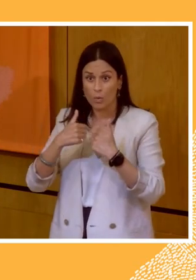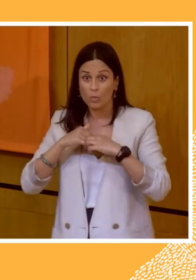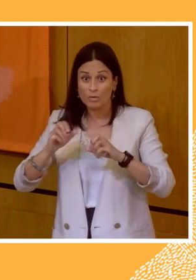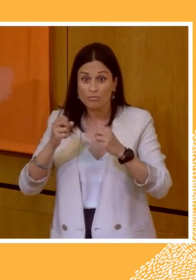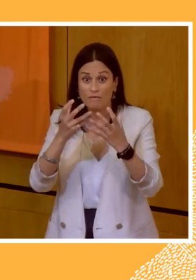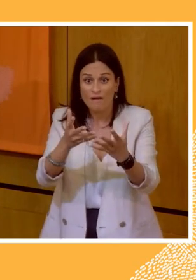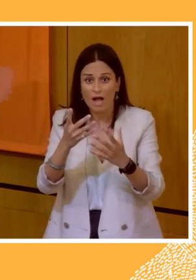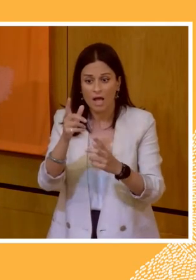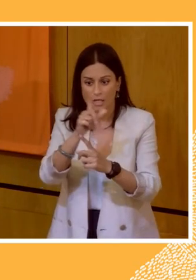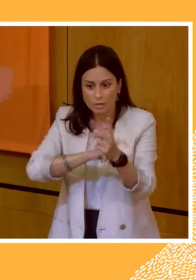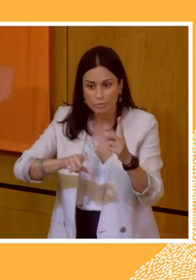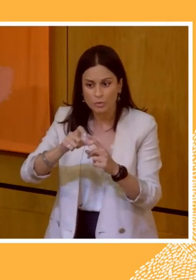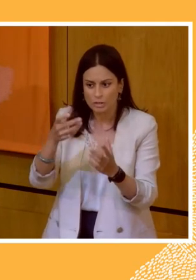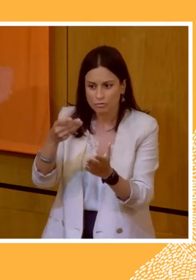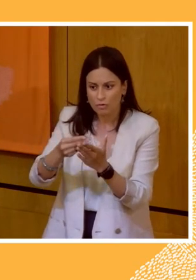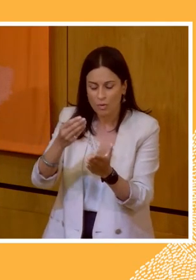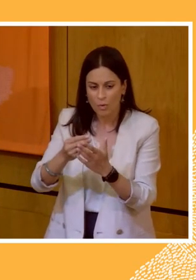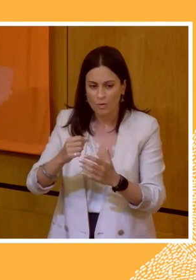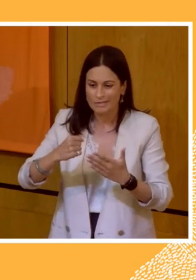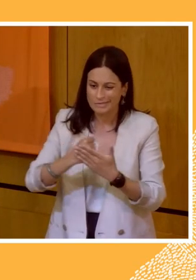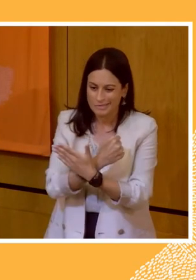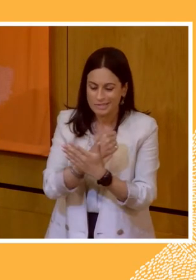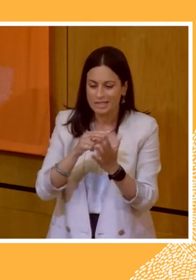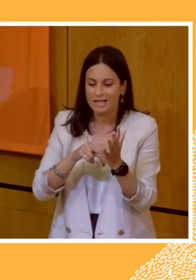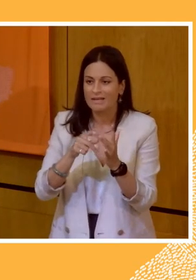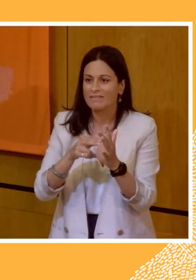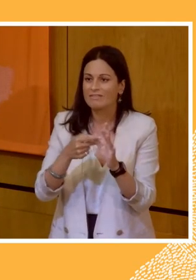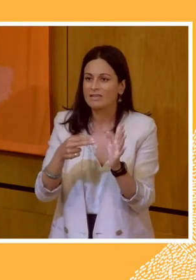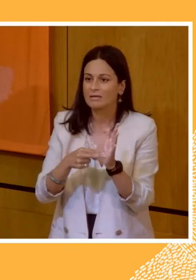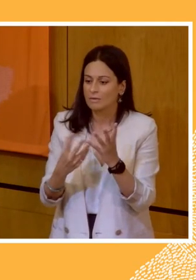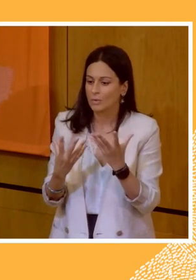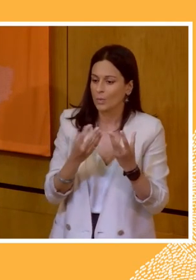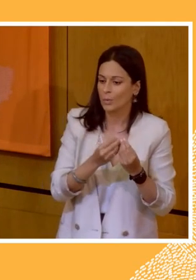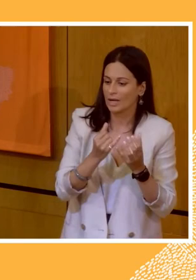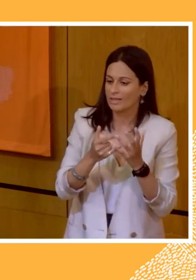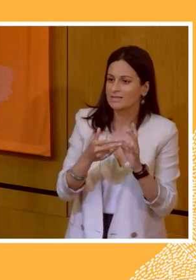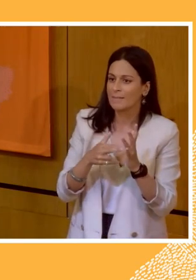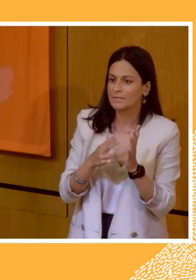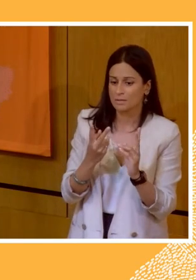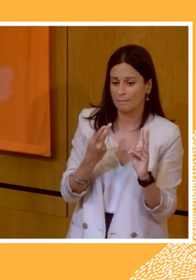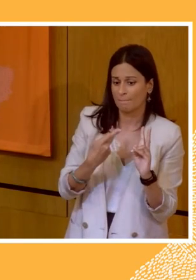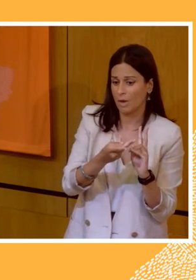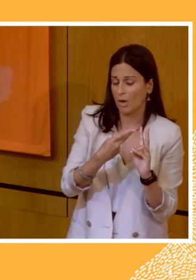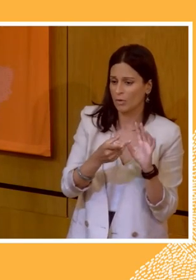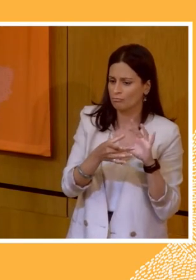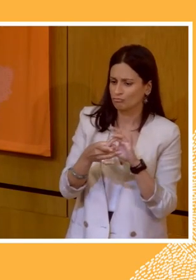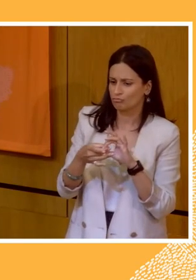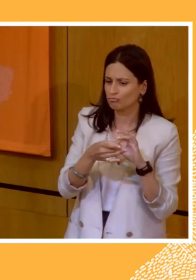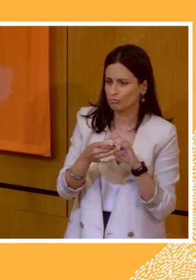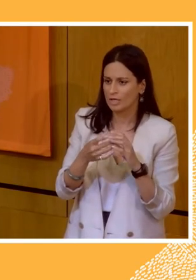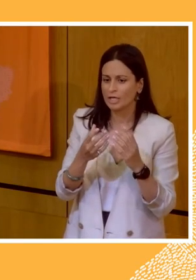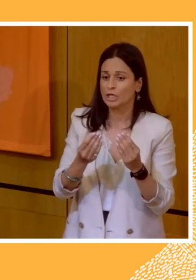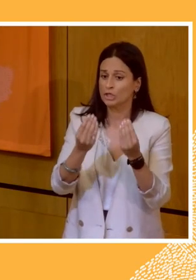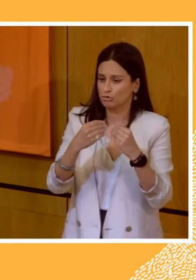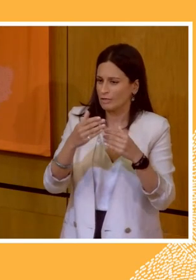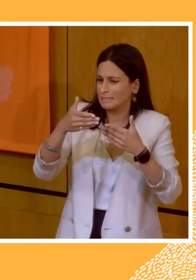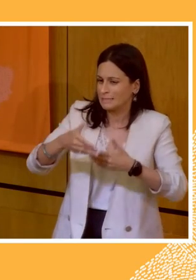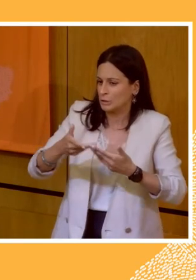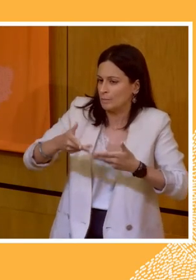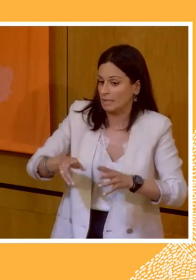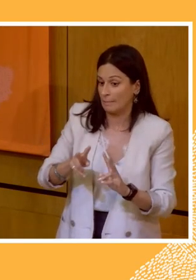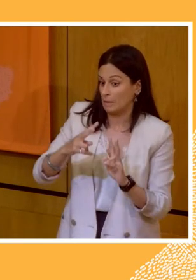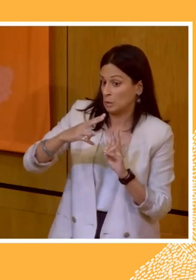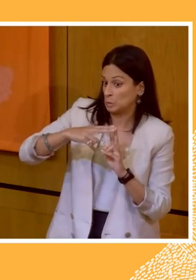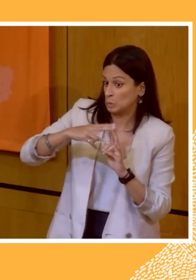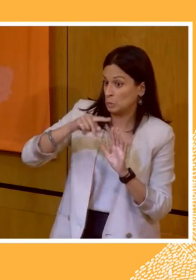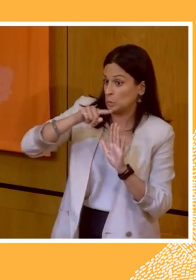recorders to the communities, and it's a shame Lillian is also not able to join Samson on stage because they collaborated together, but I did a training session with her specifically, and the two